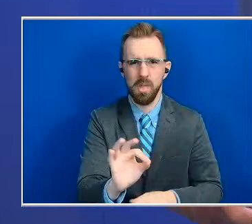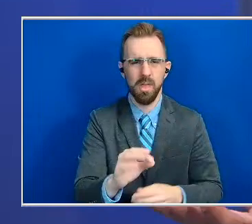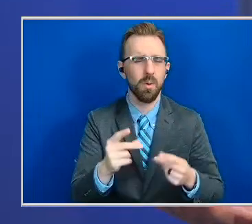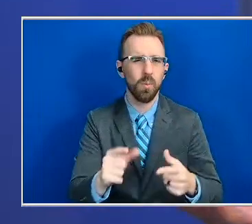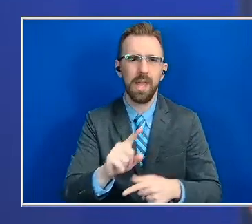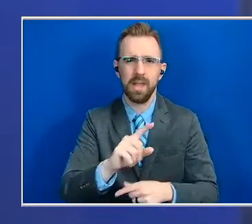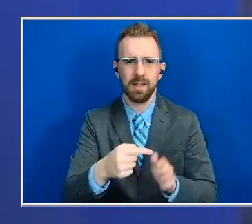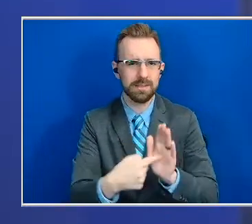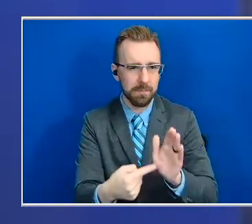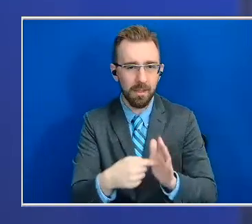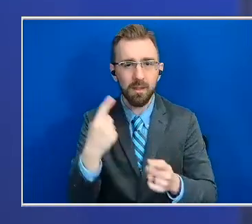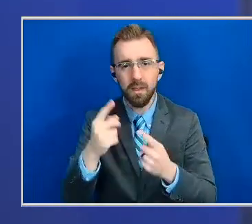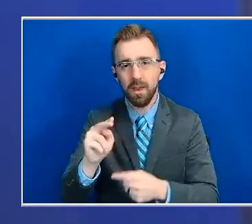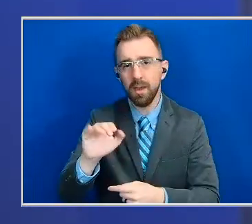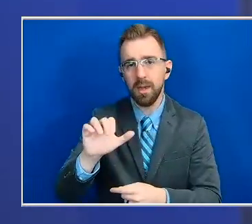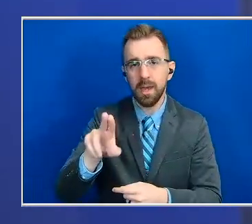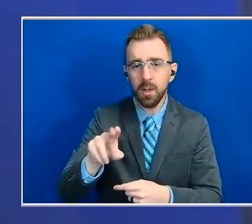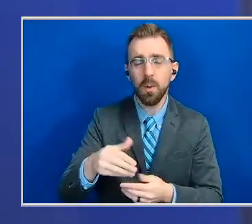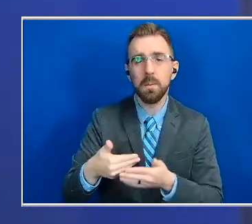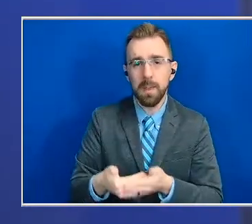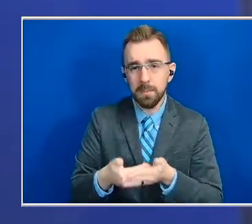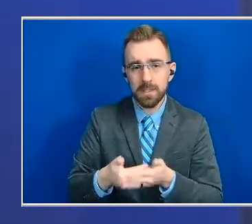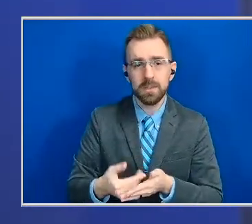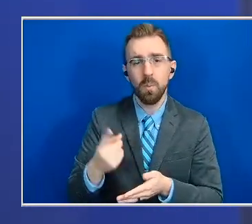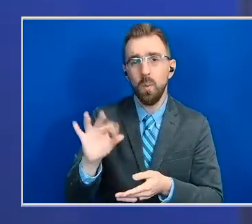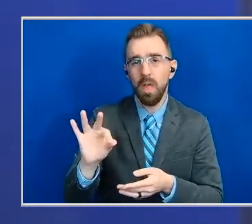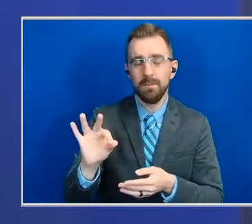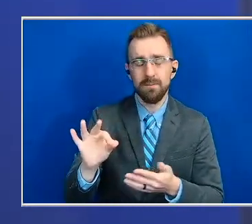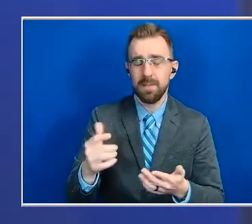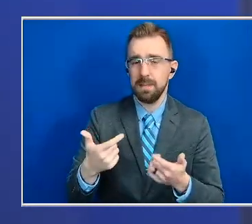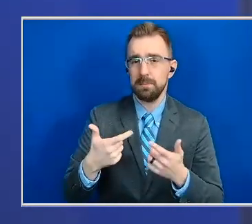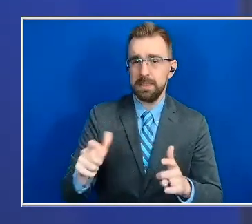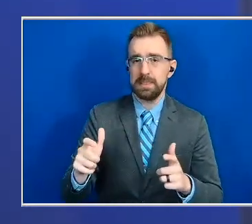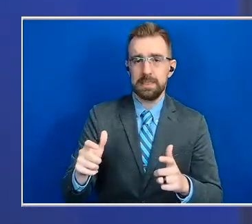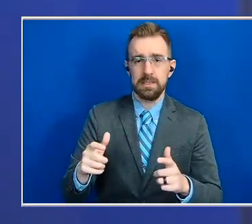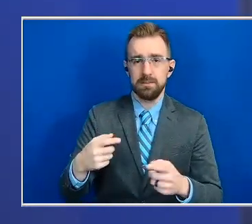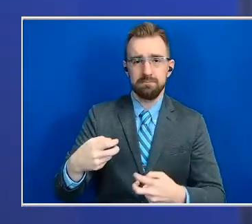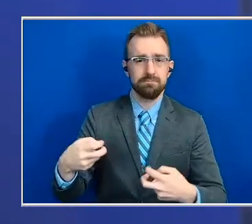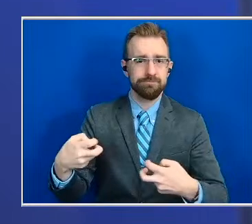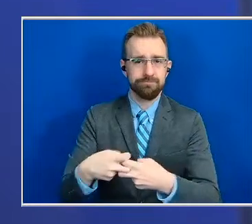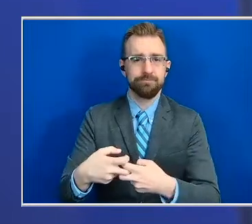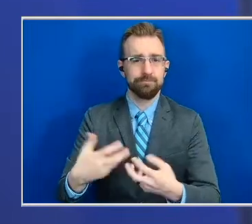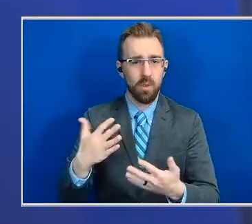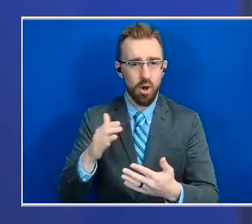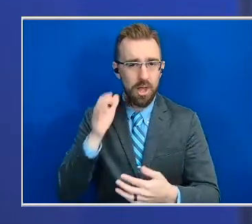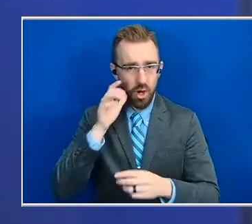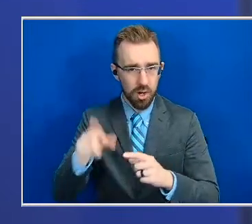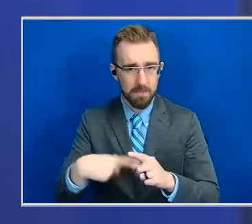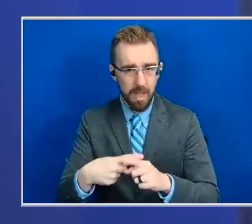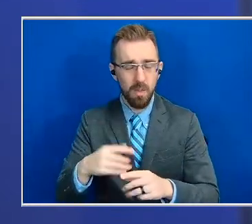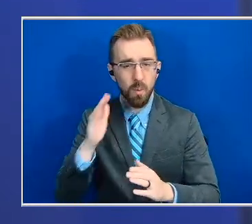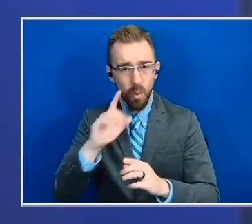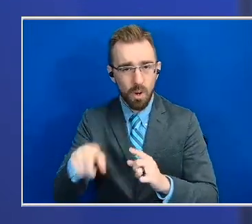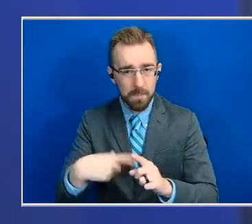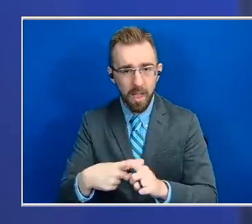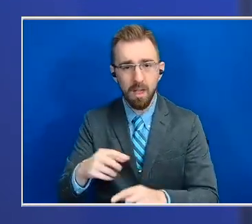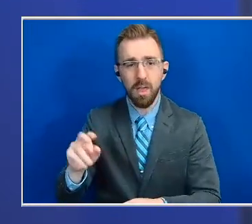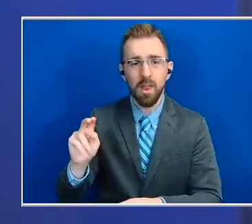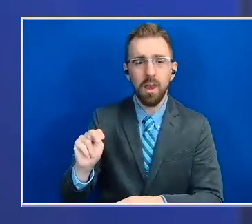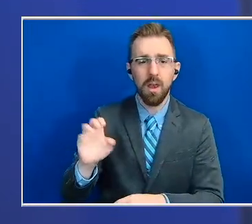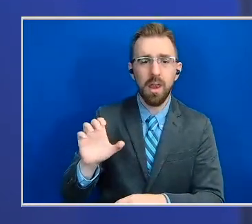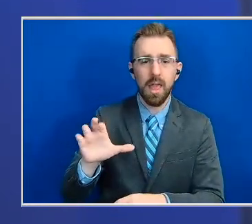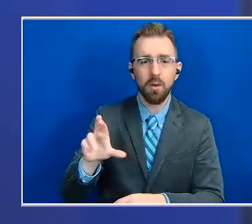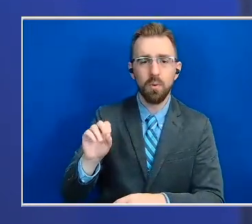NICU babies, one of the biggest complications we worry about in our preterm babies is necrotizing enterocolitis, which is